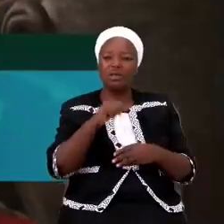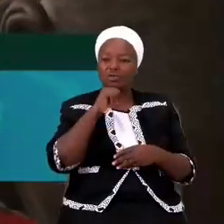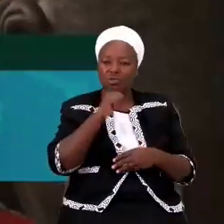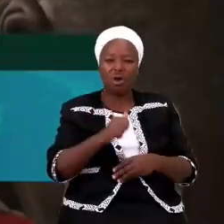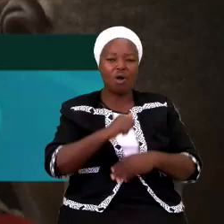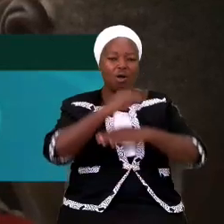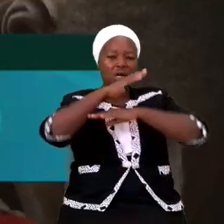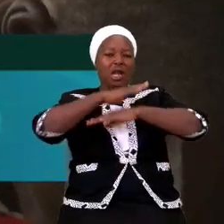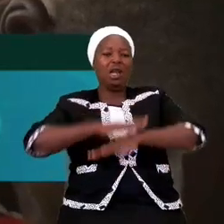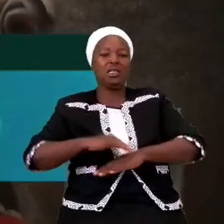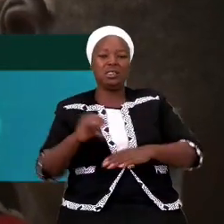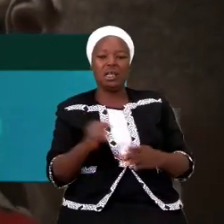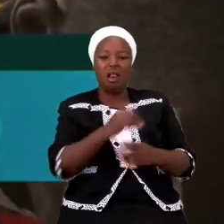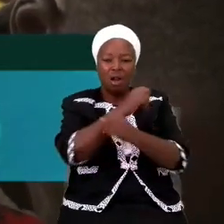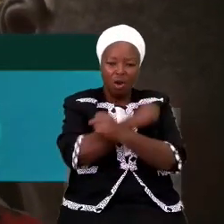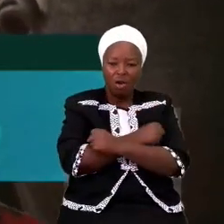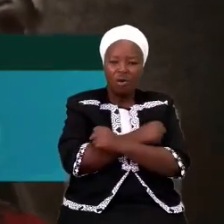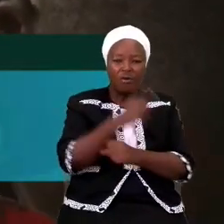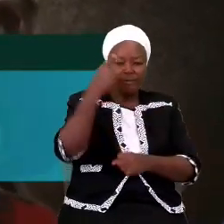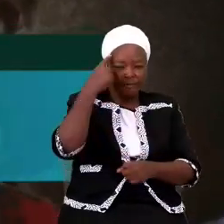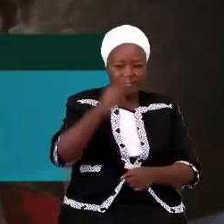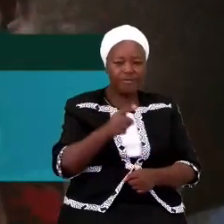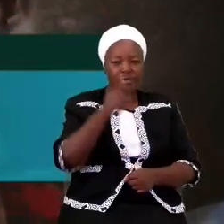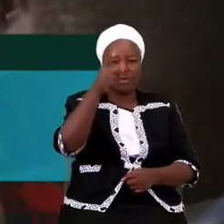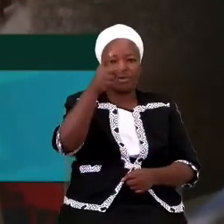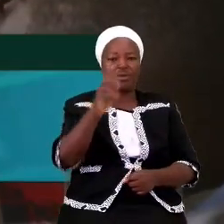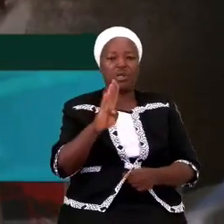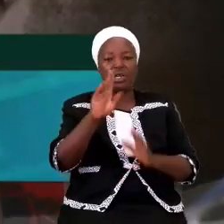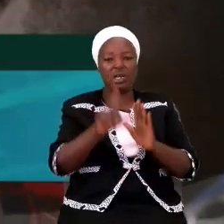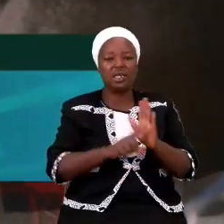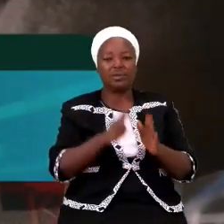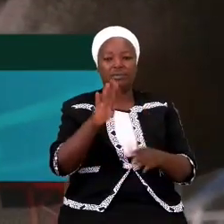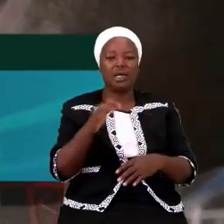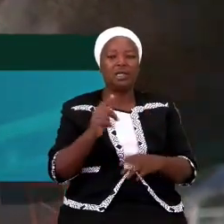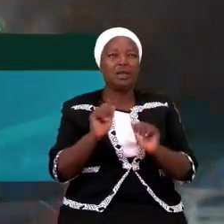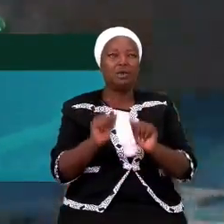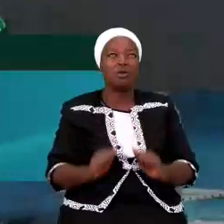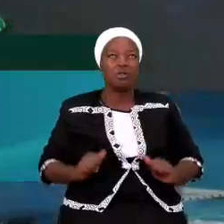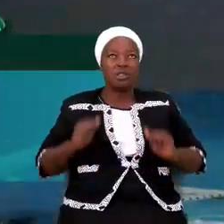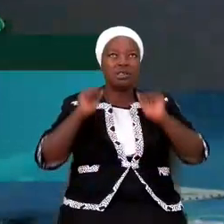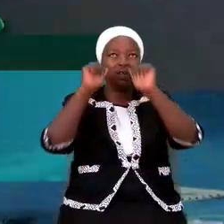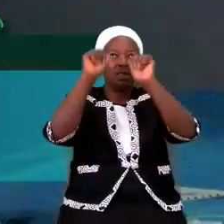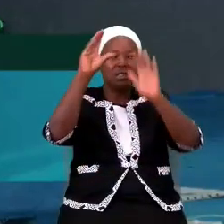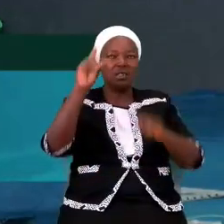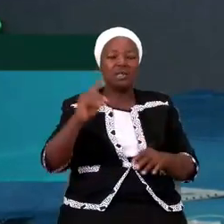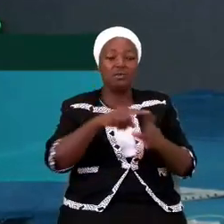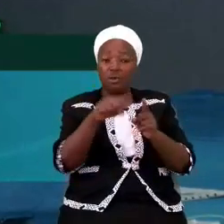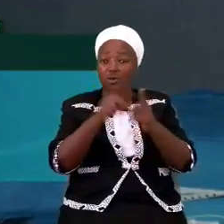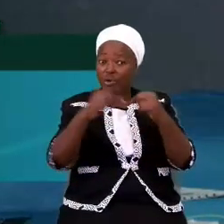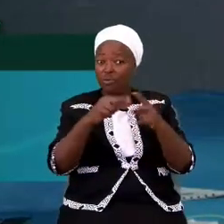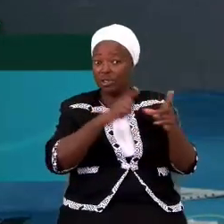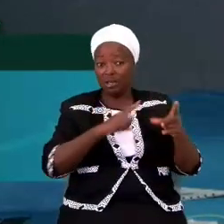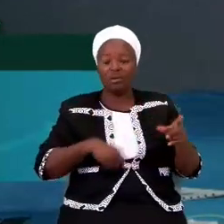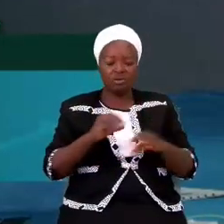the Lord, you lay everything on the altar, and not too long after you are born again, you will listen to